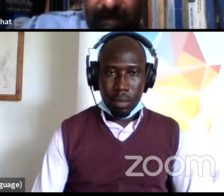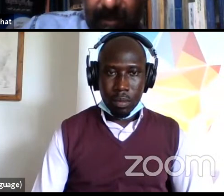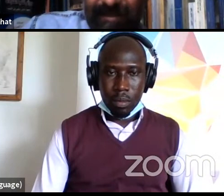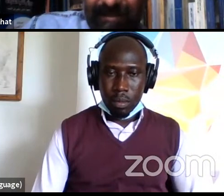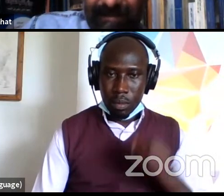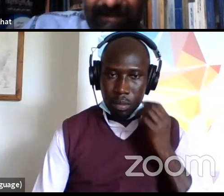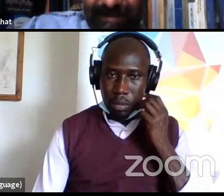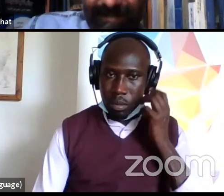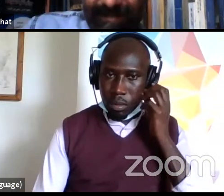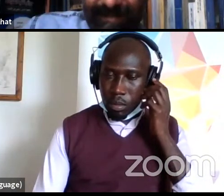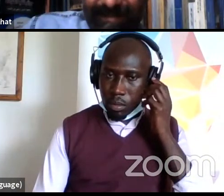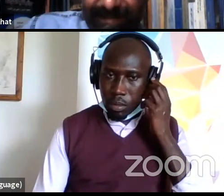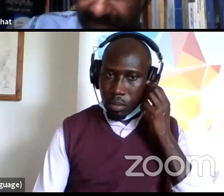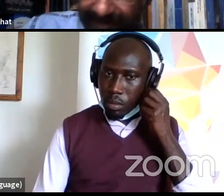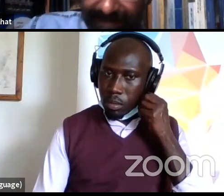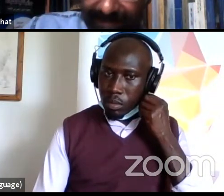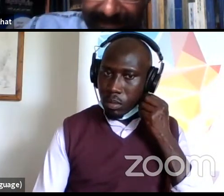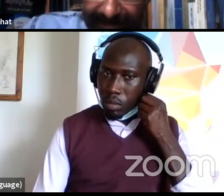Yes.